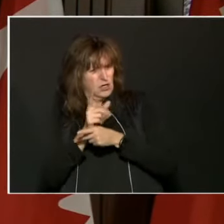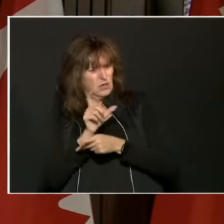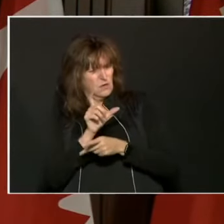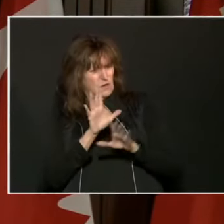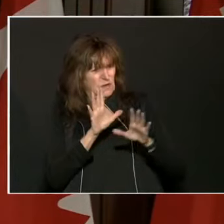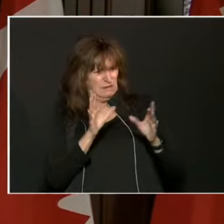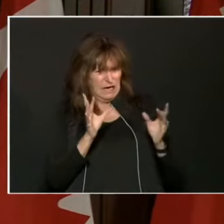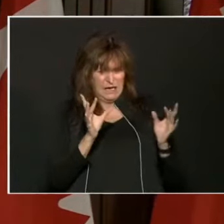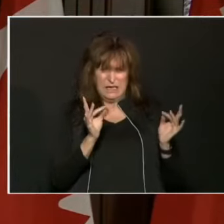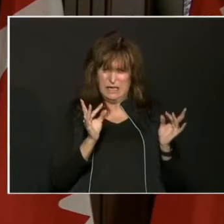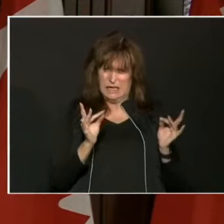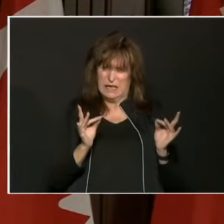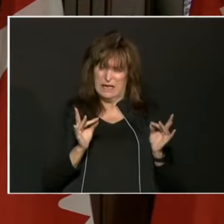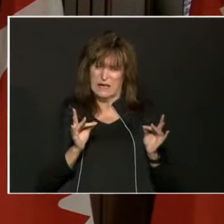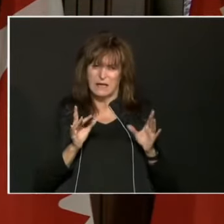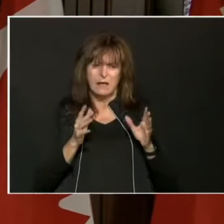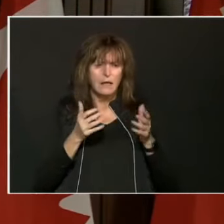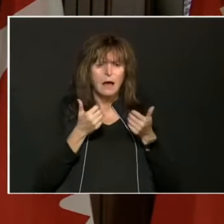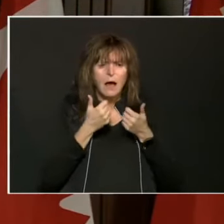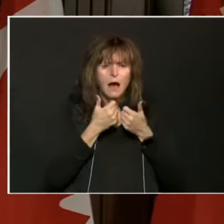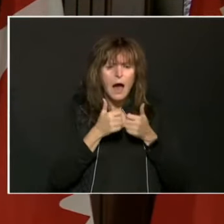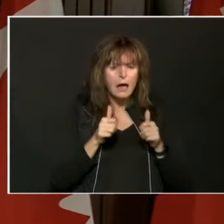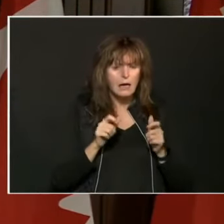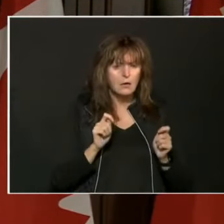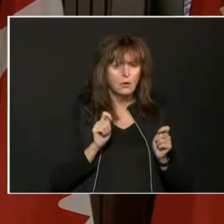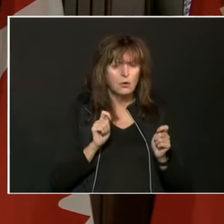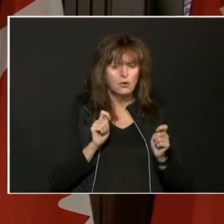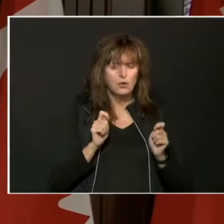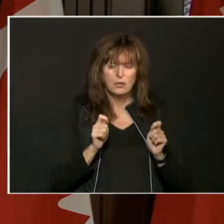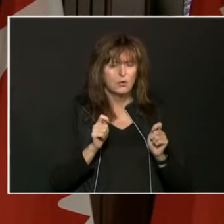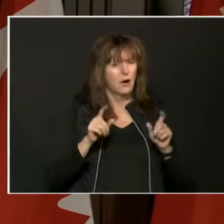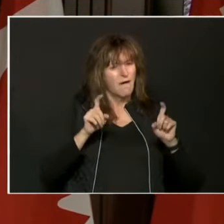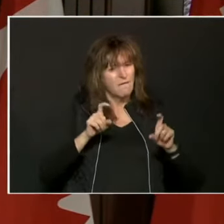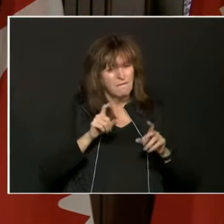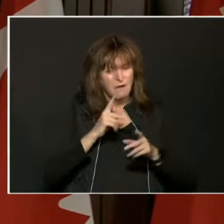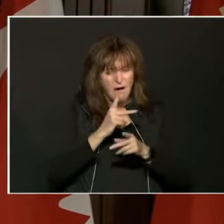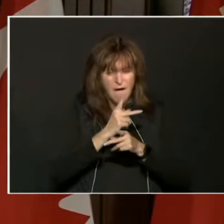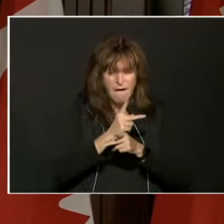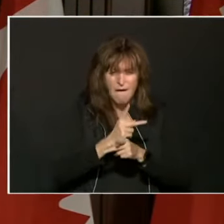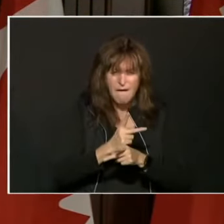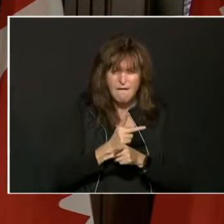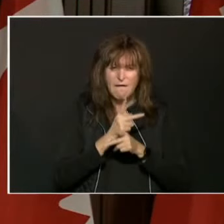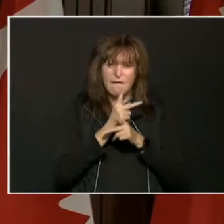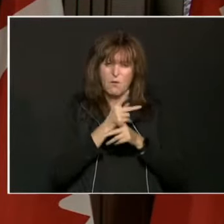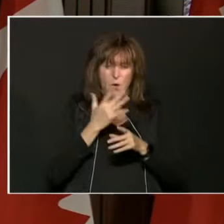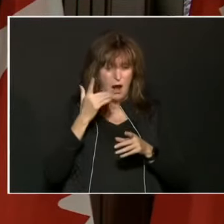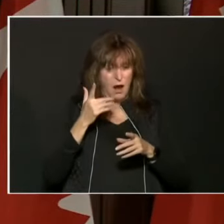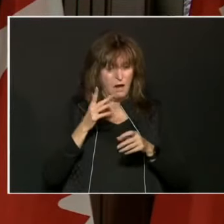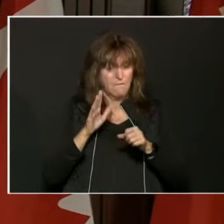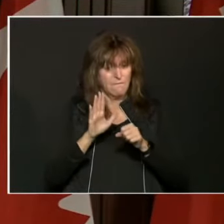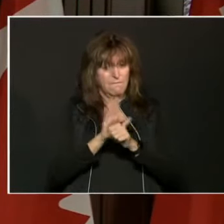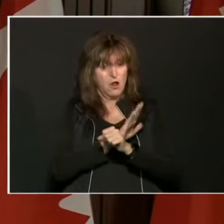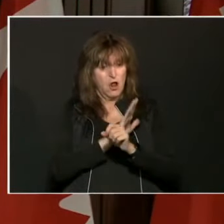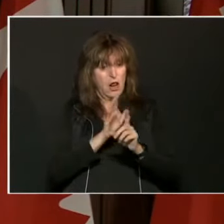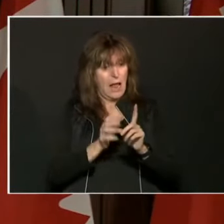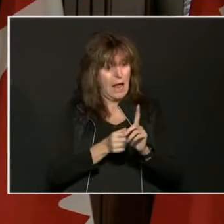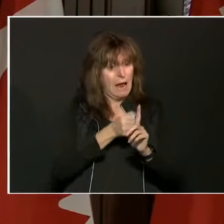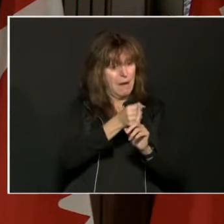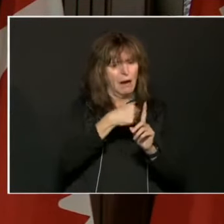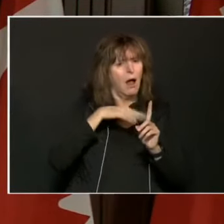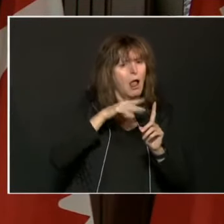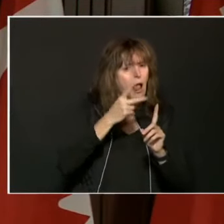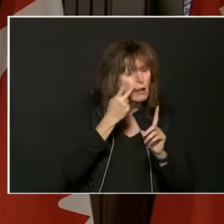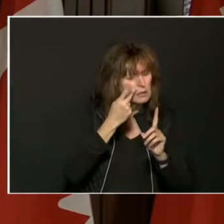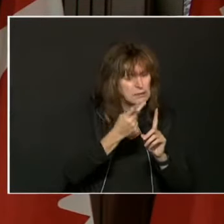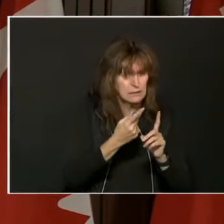be done very carefully, because we haven't seen the full impact. We're coming up to our second week, so it's too early to say yet and to shift